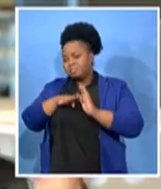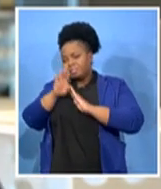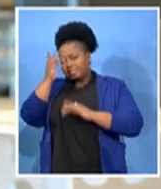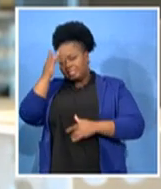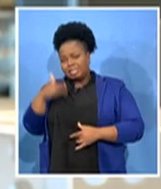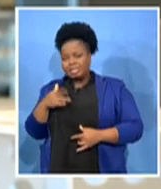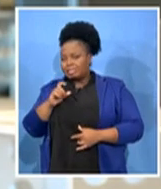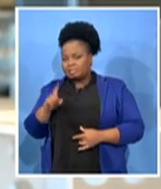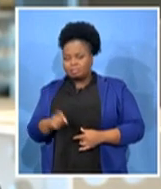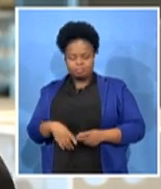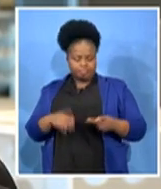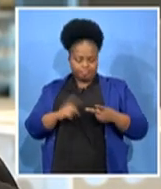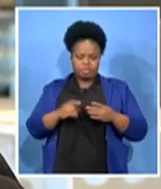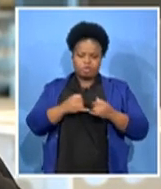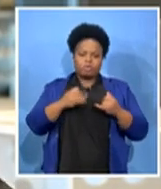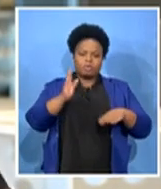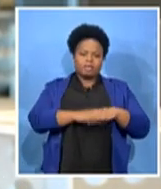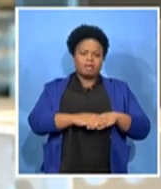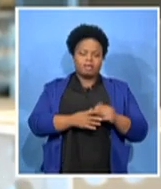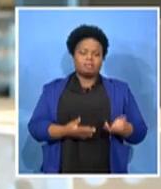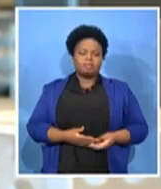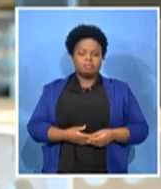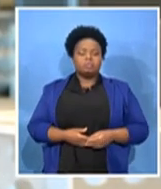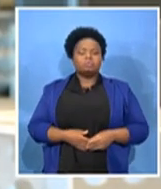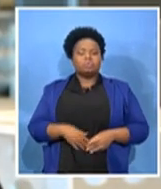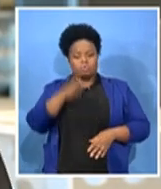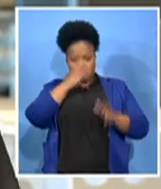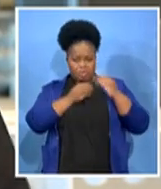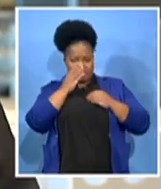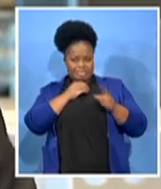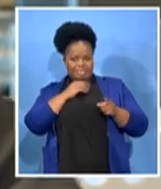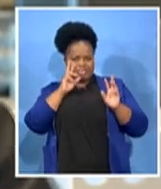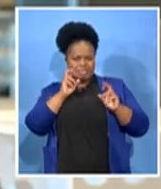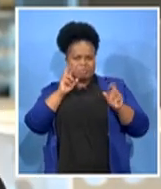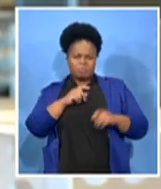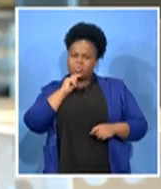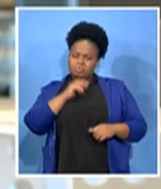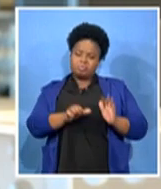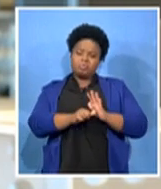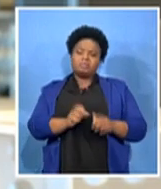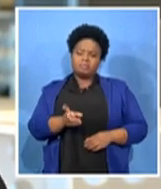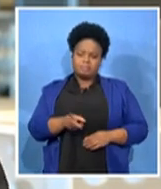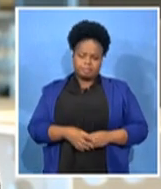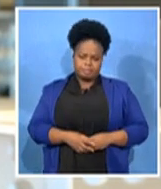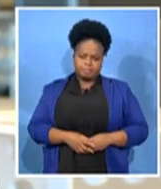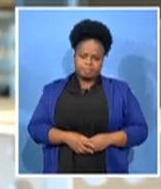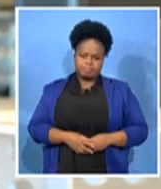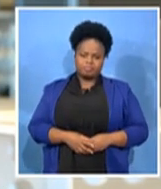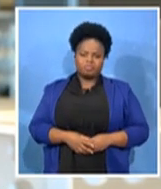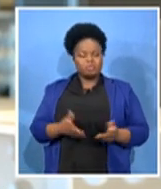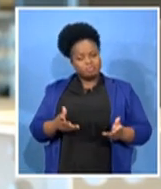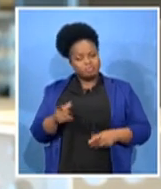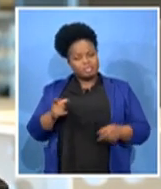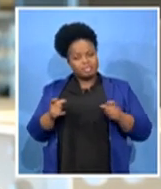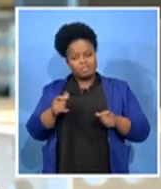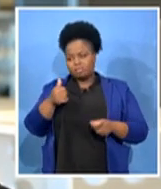of remote schooling is becoming very important again. So this is the governing party which has been presented with the